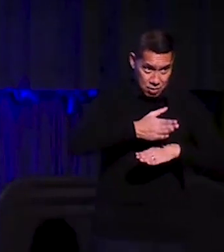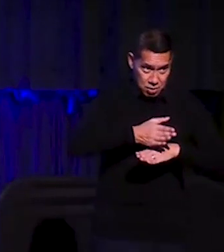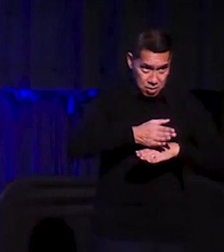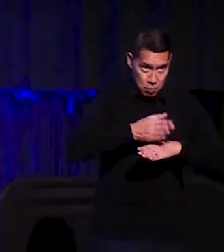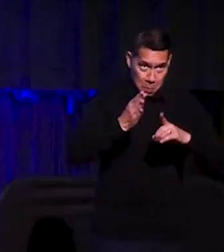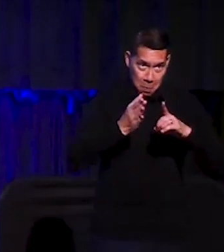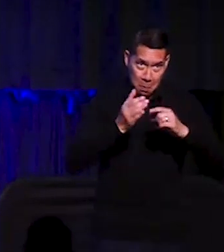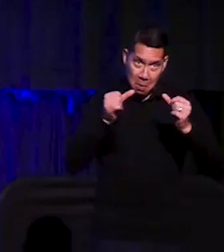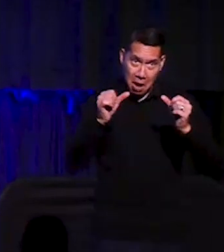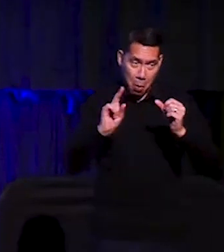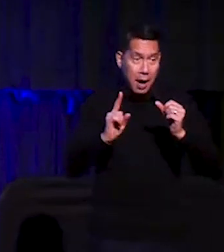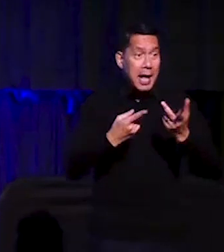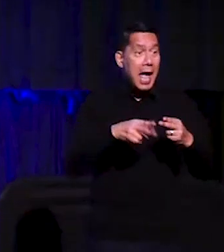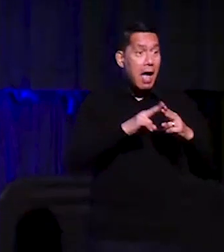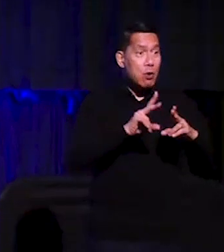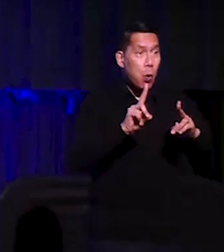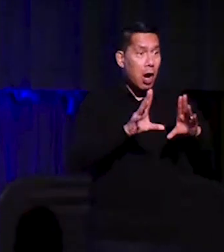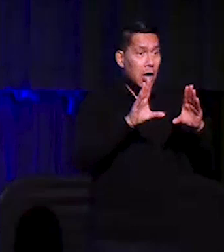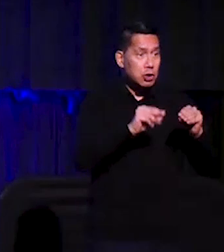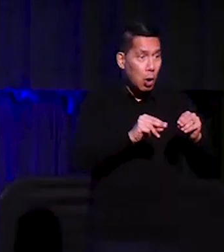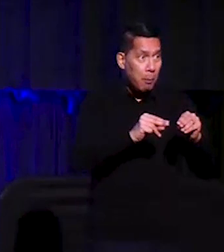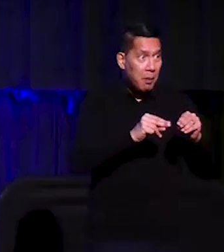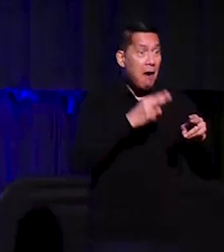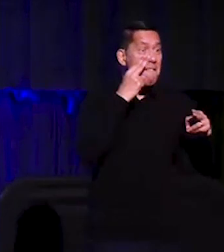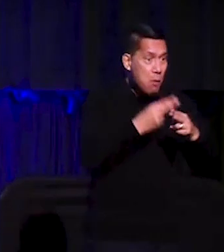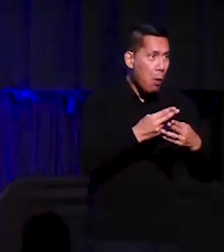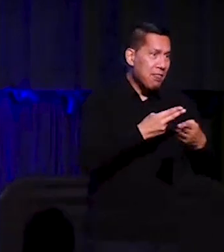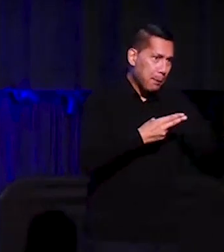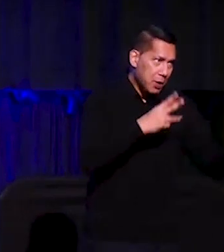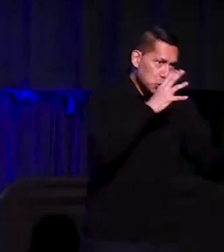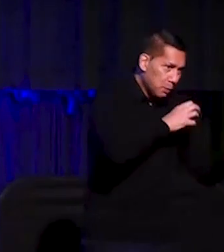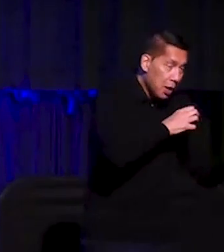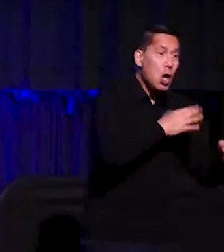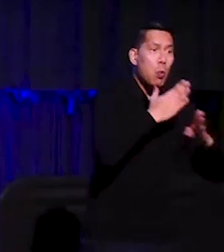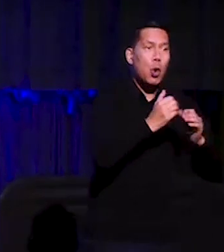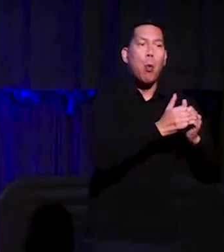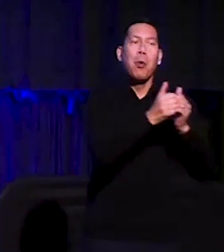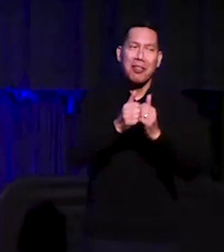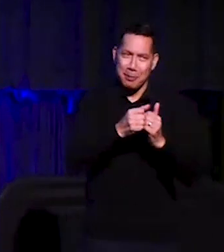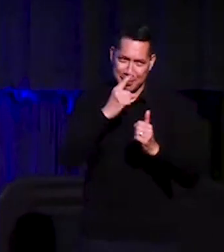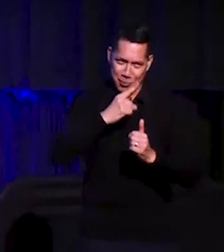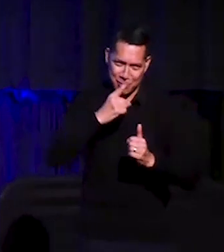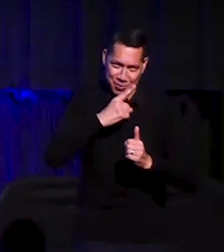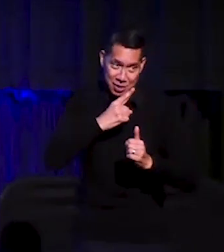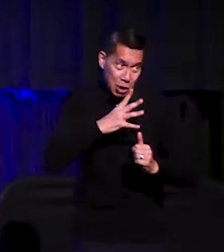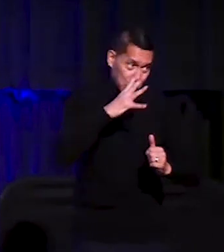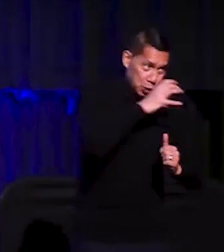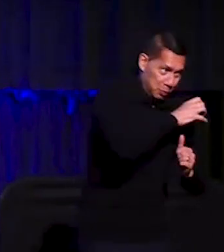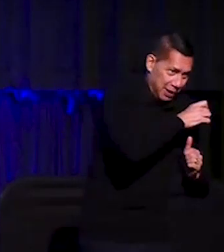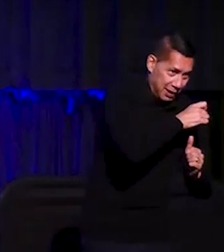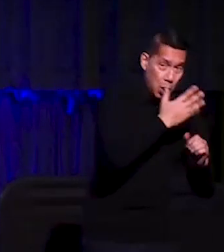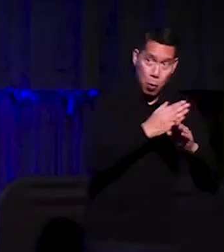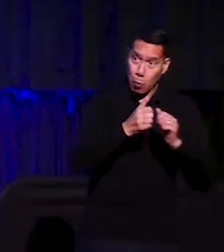designing for people, but you start designing with people. You're moving from assuming to